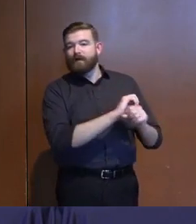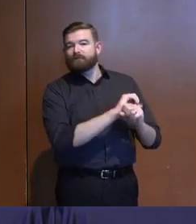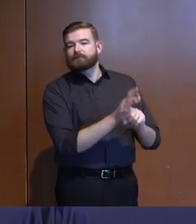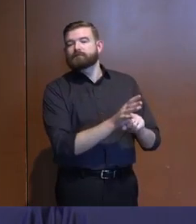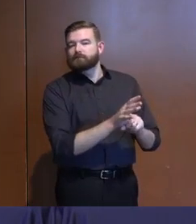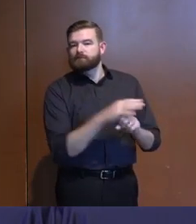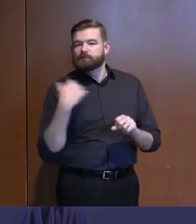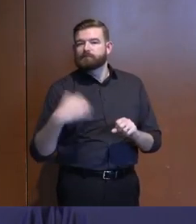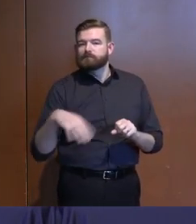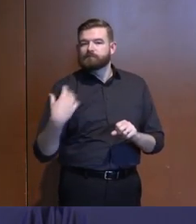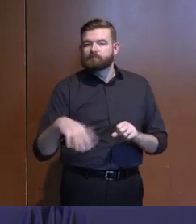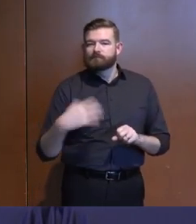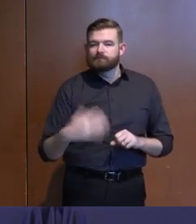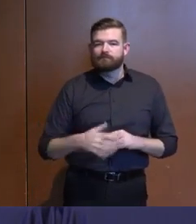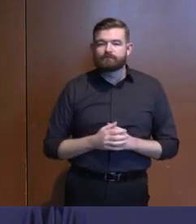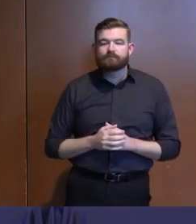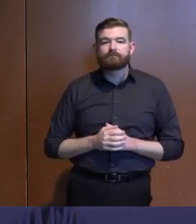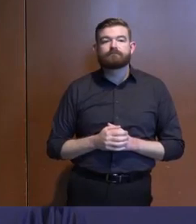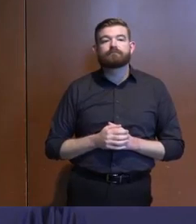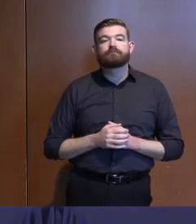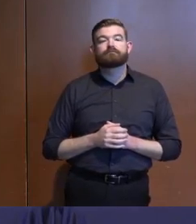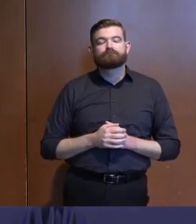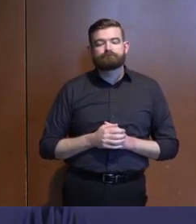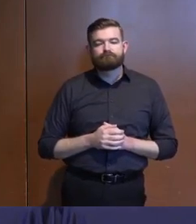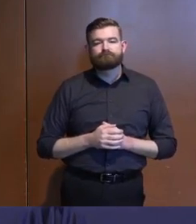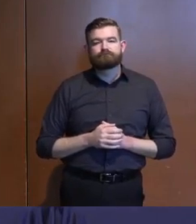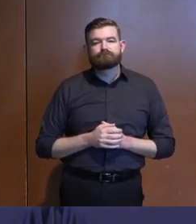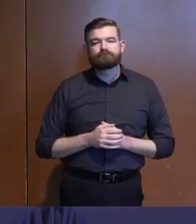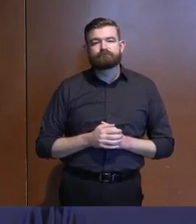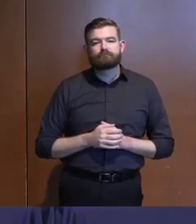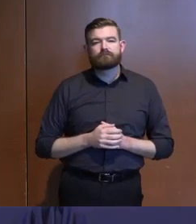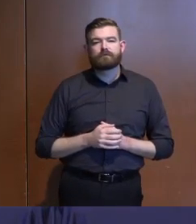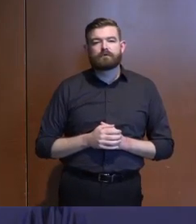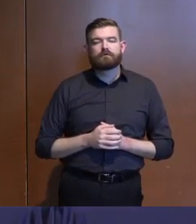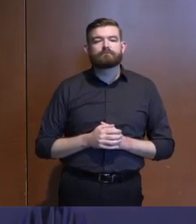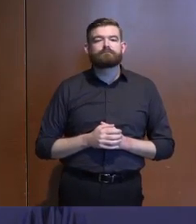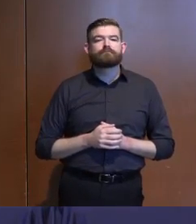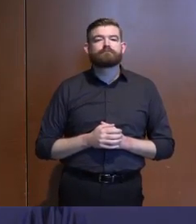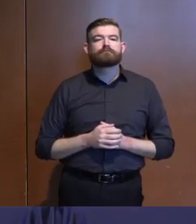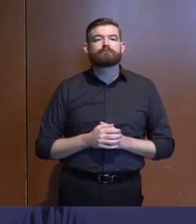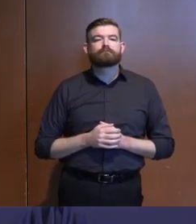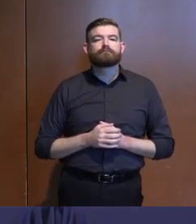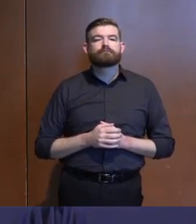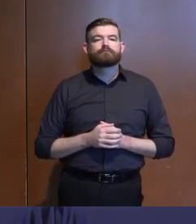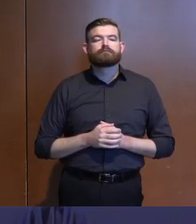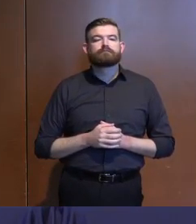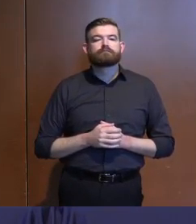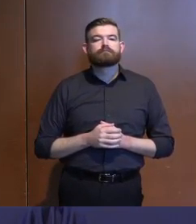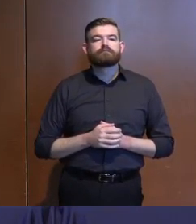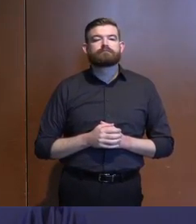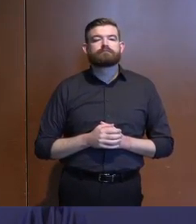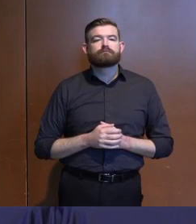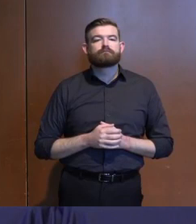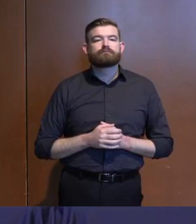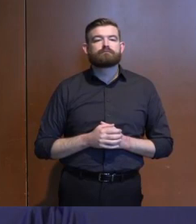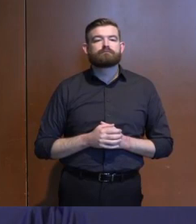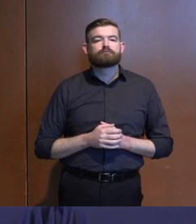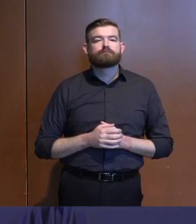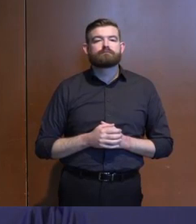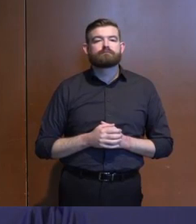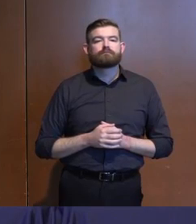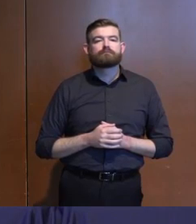Let me put it this way: no one is getting graded on a curve for their social distancing. There's no opportunity for an A-